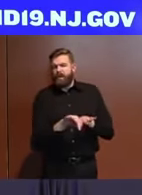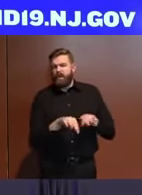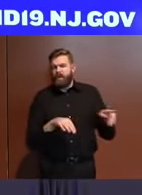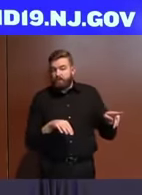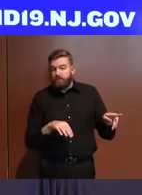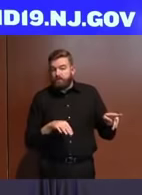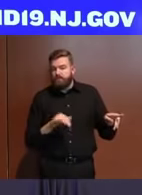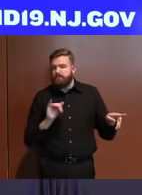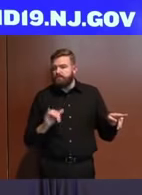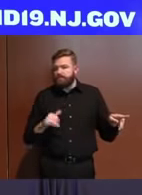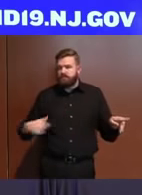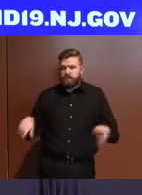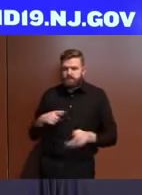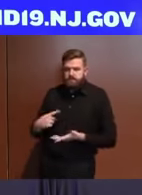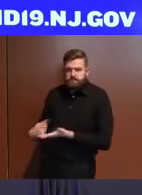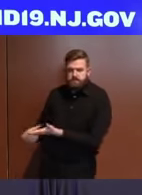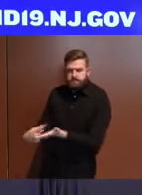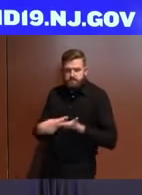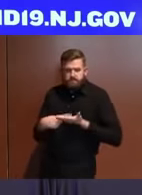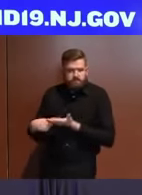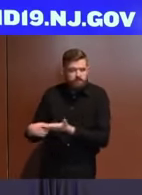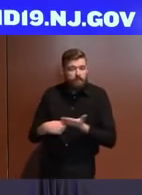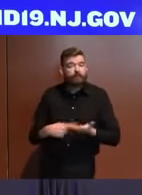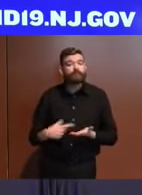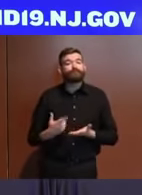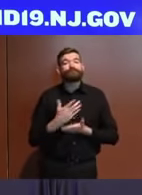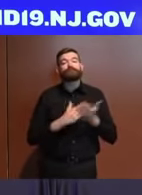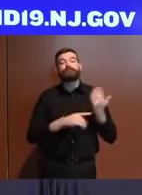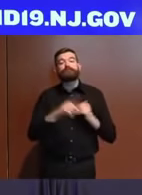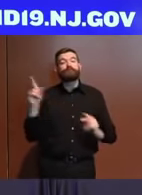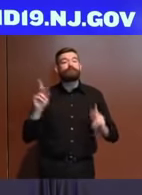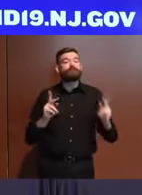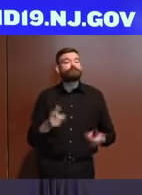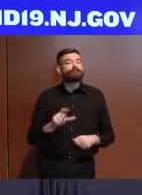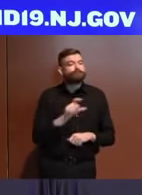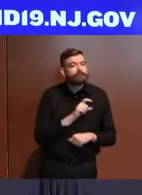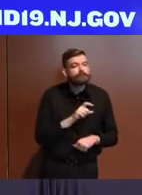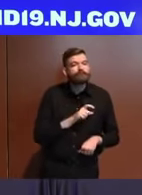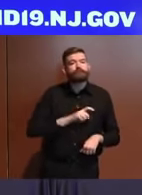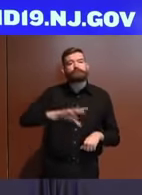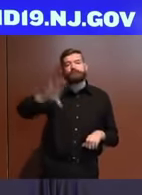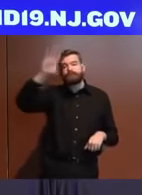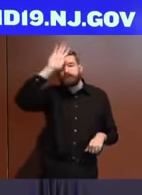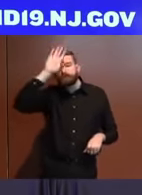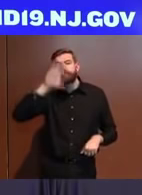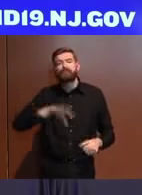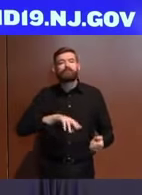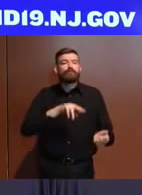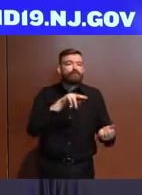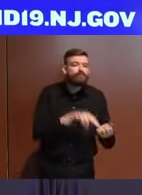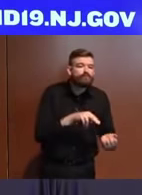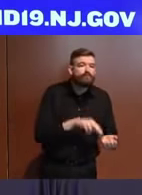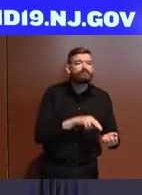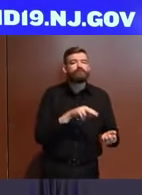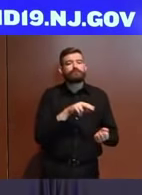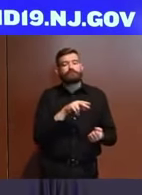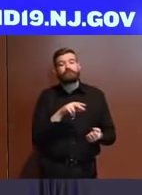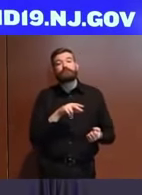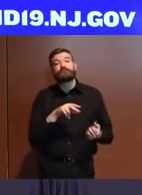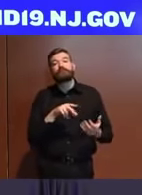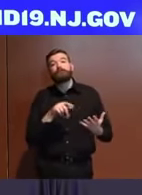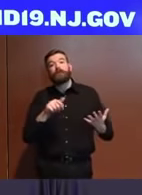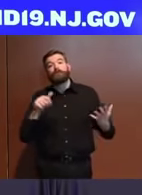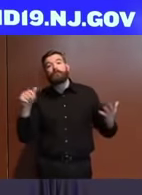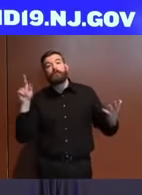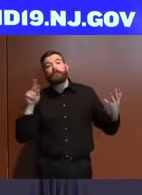which is you've got healthcare workers and first responders, and not terribly far behind, you got folks who are doing the essential work